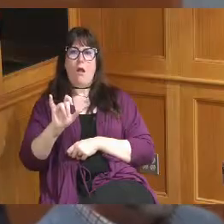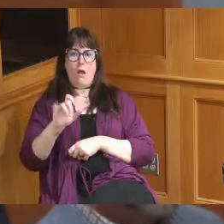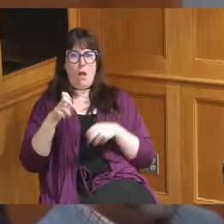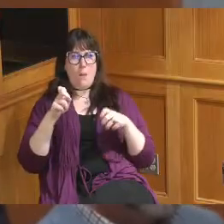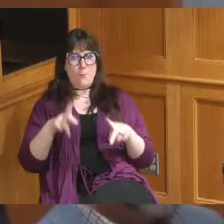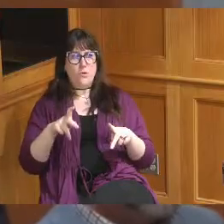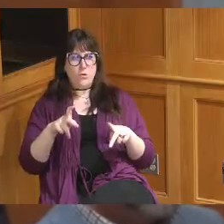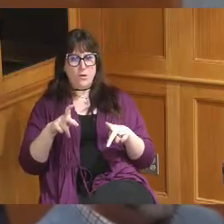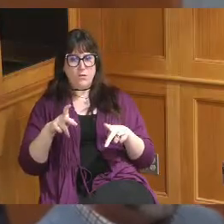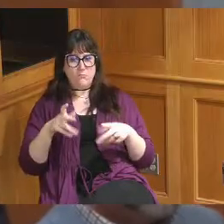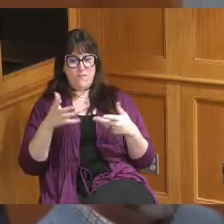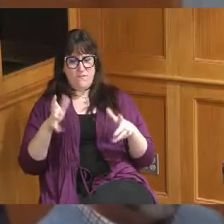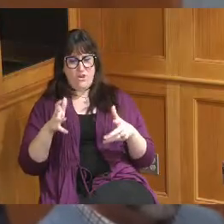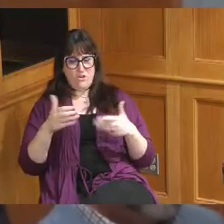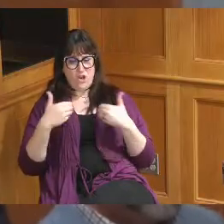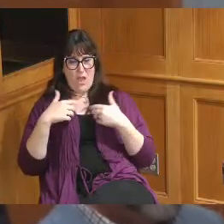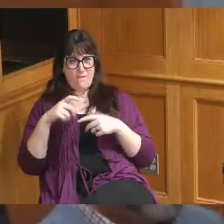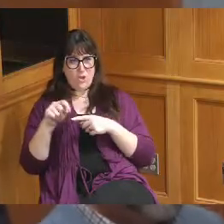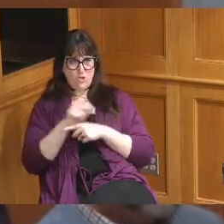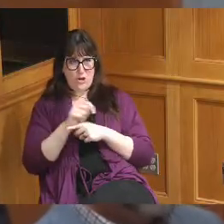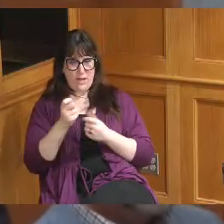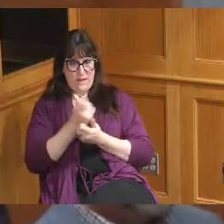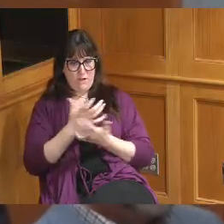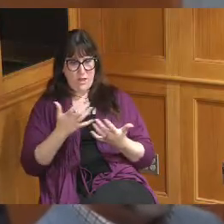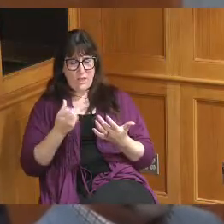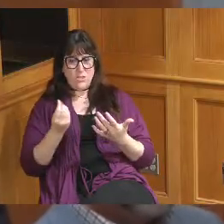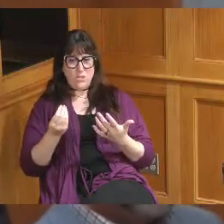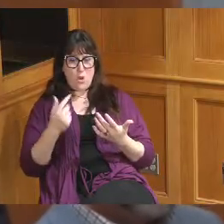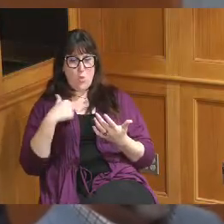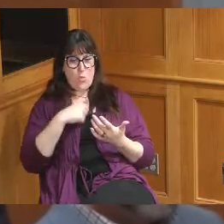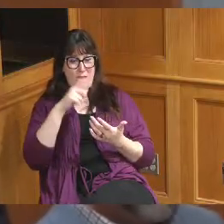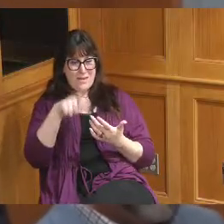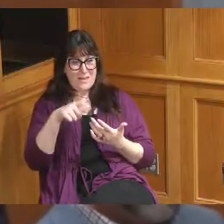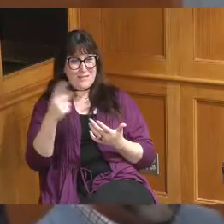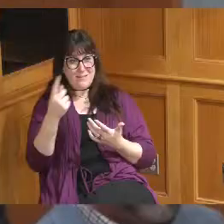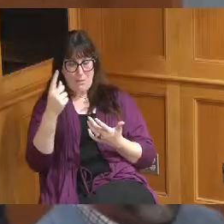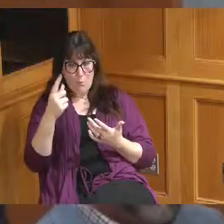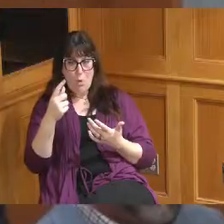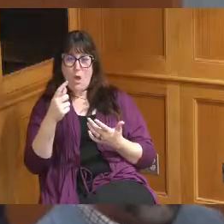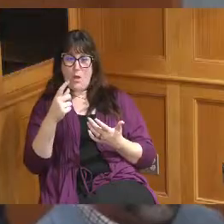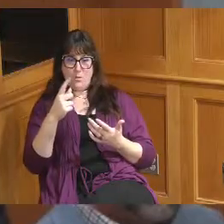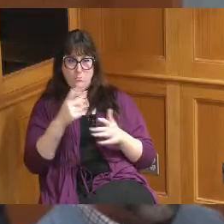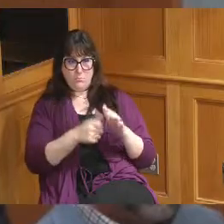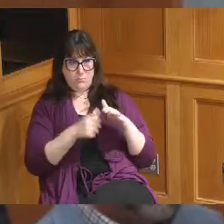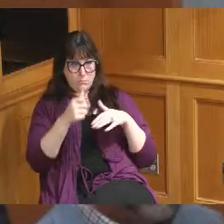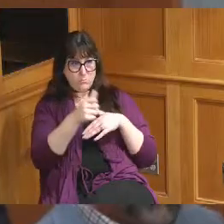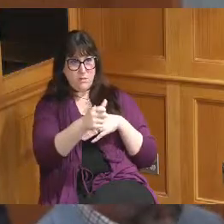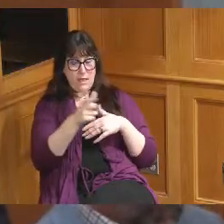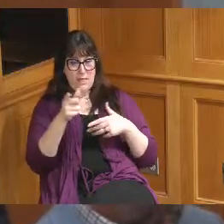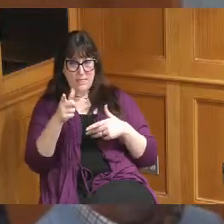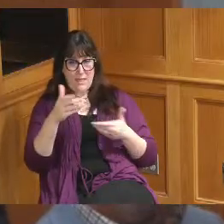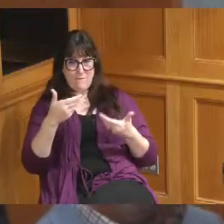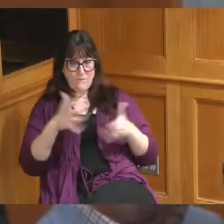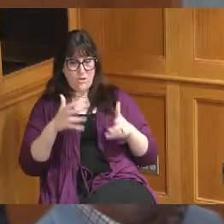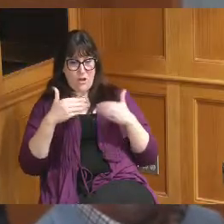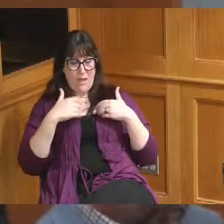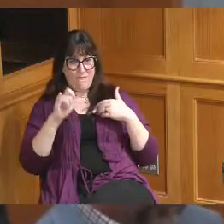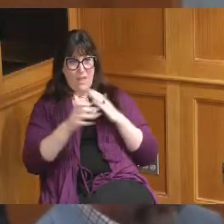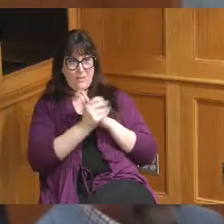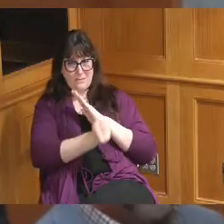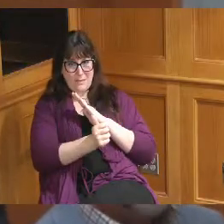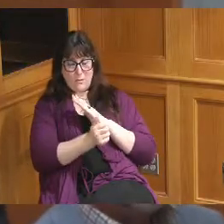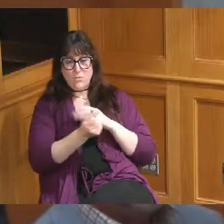because they come in with the training. And what we needed was somebody in that position, like in a trainee position. And they had that skill and they had the